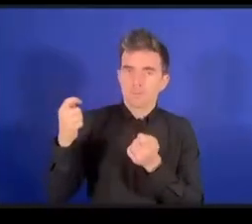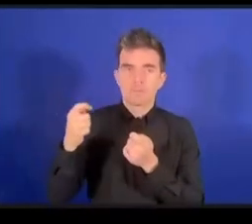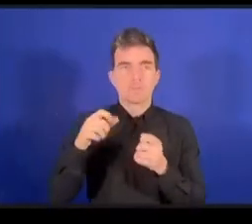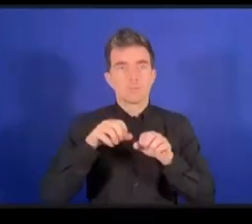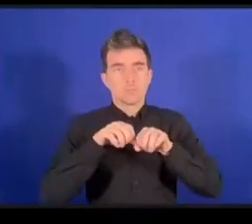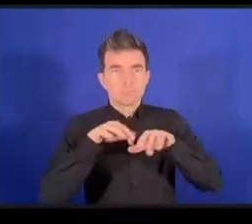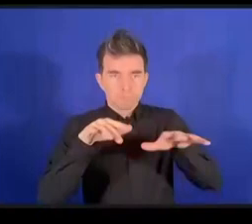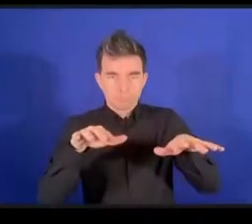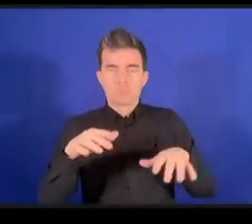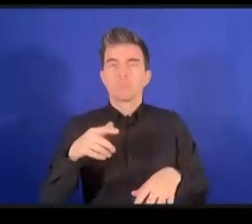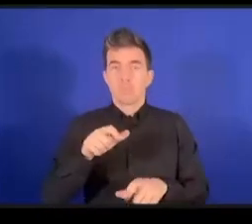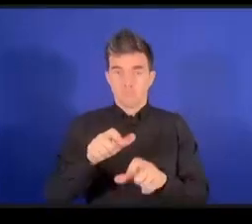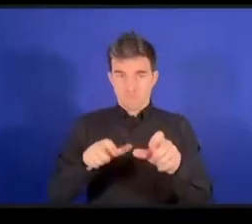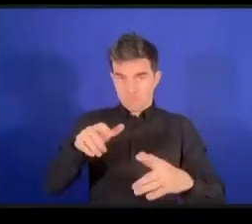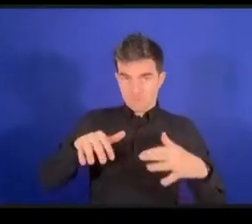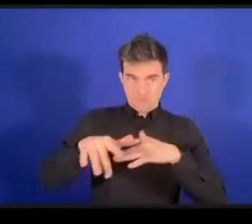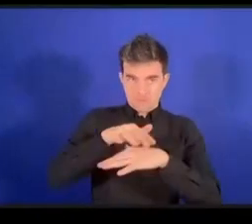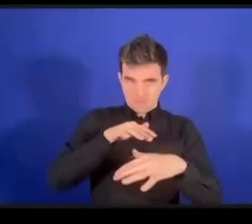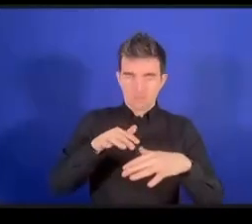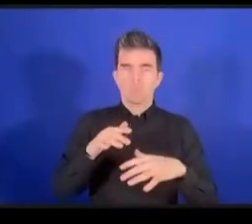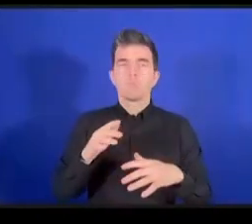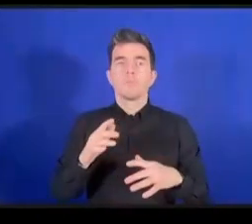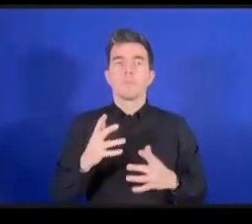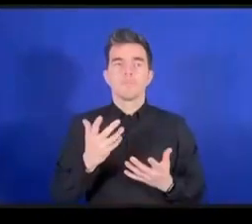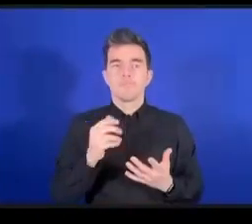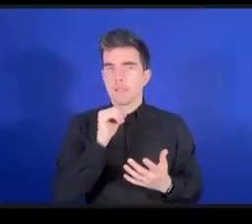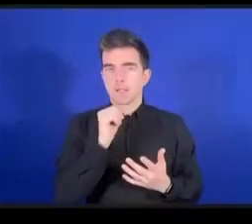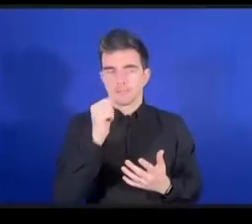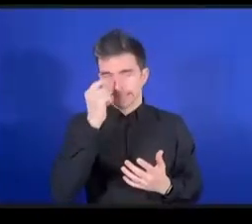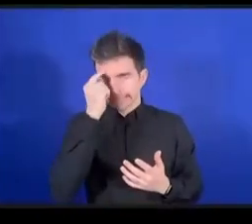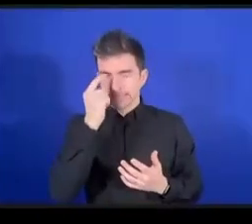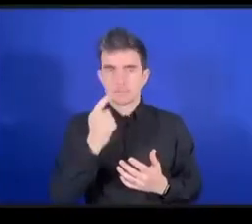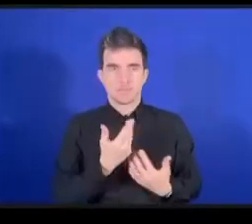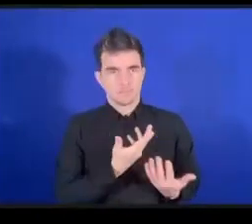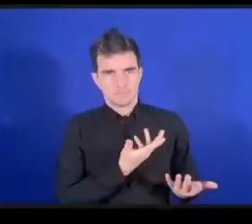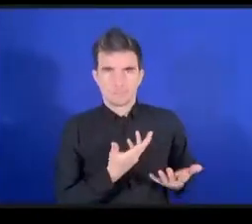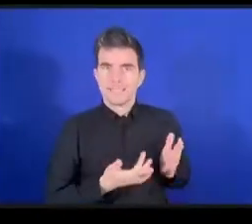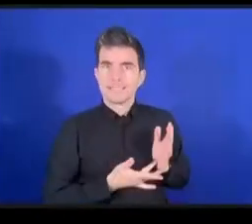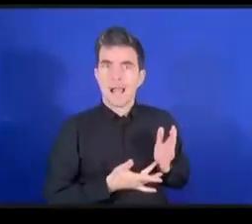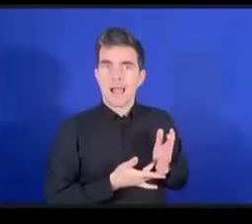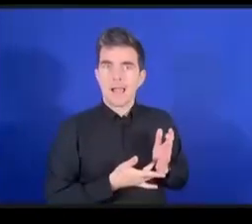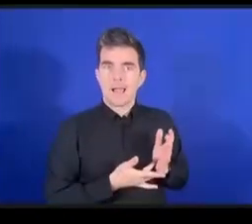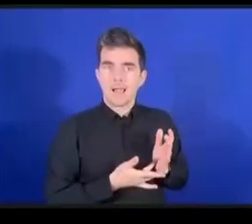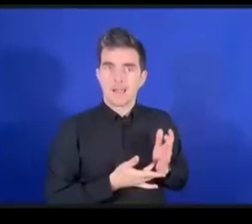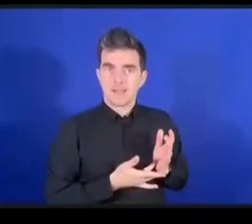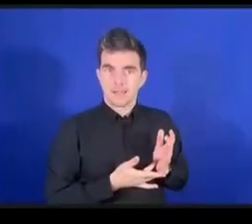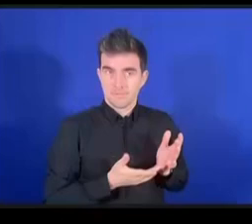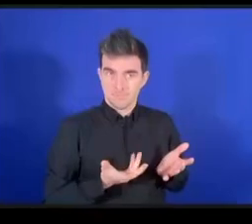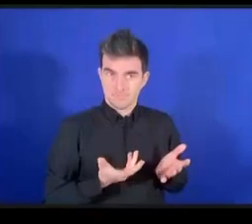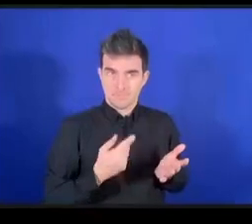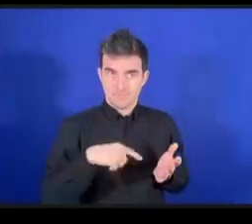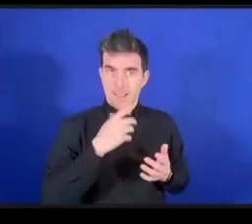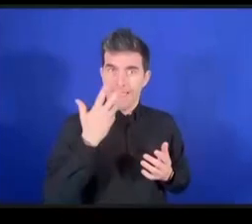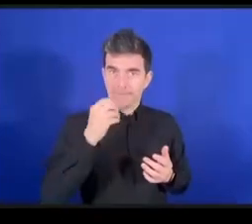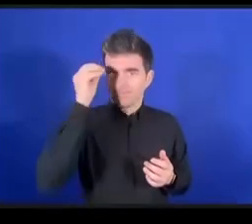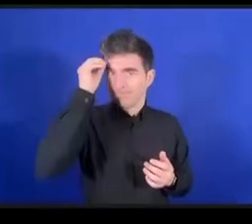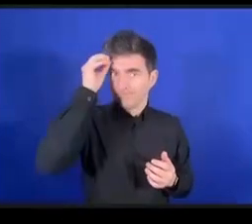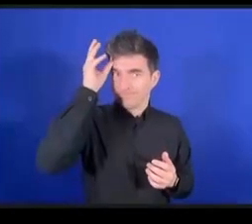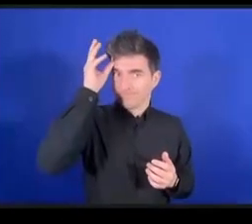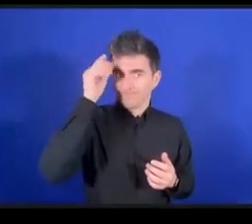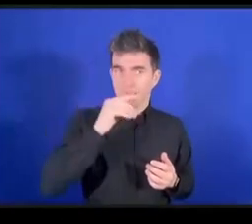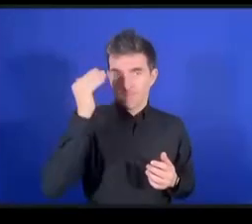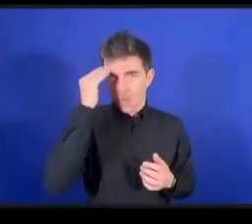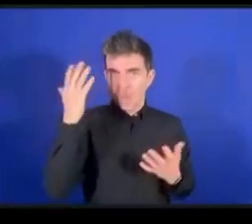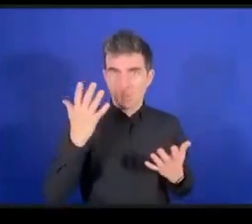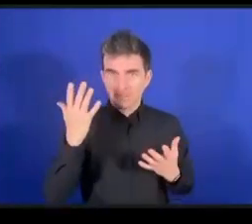knowledge necessary for governing or evolving the system, we can be sure that eventually the powers of industry and